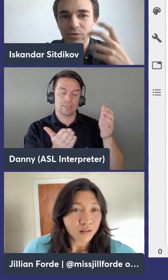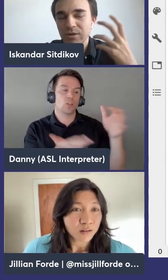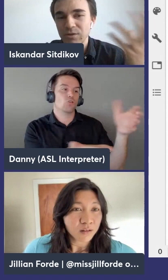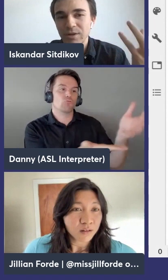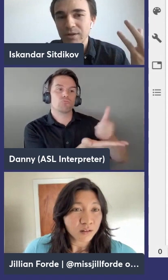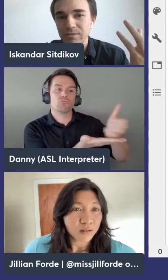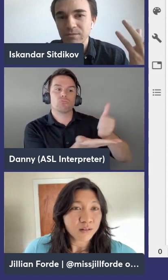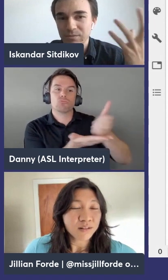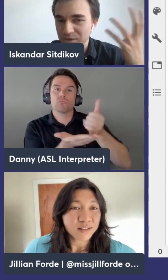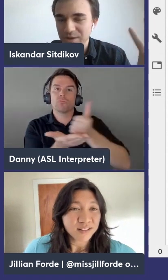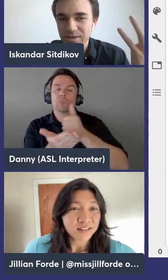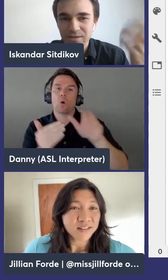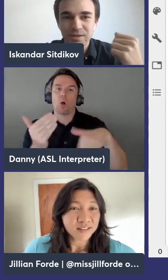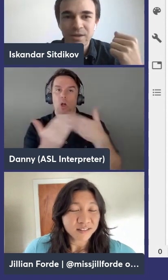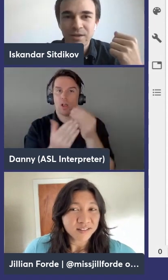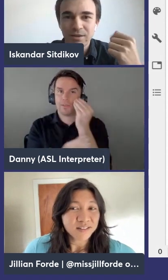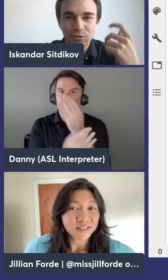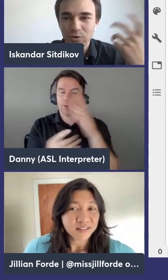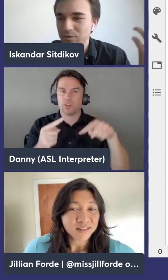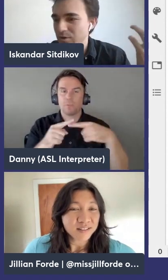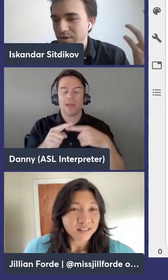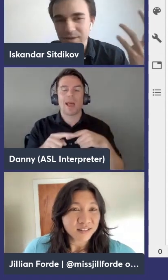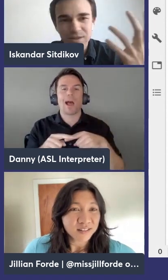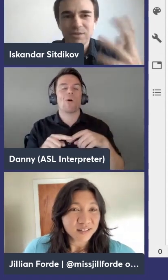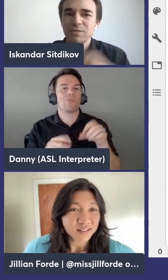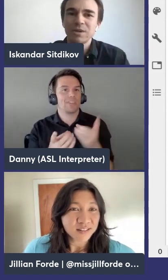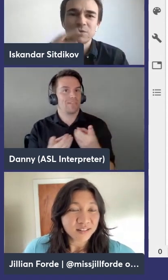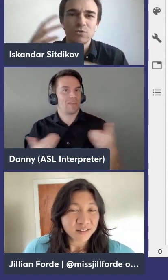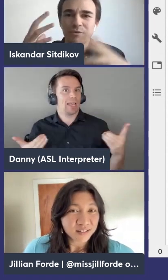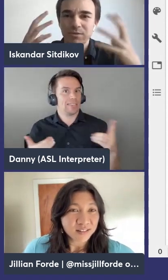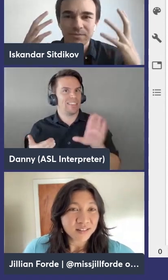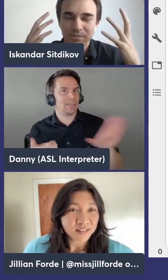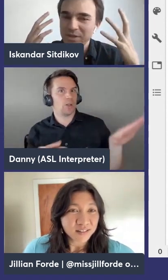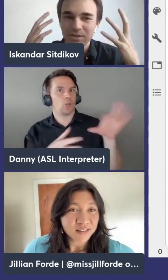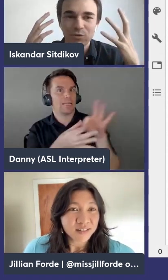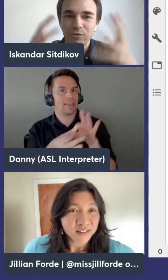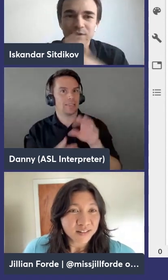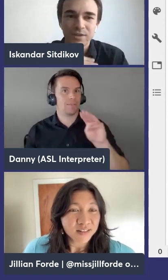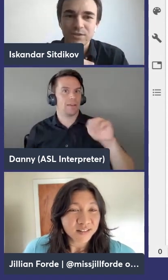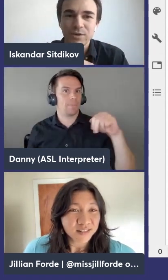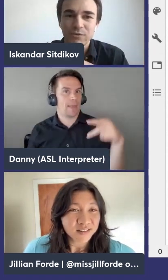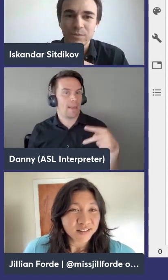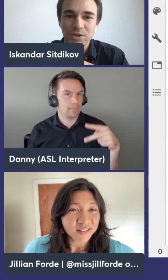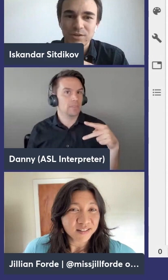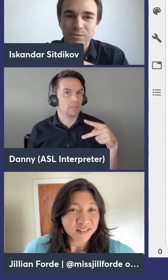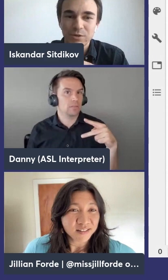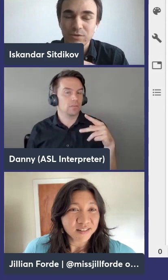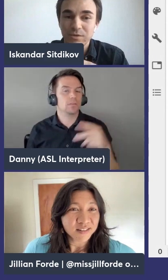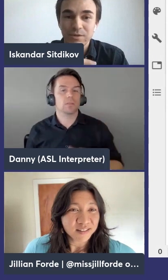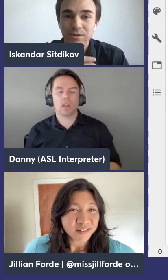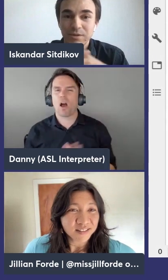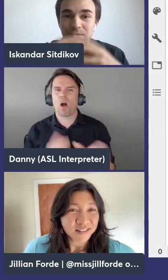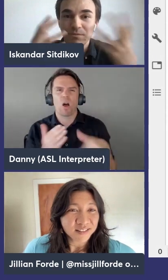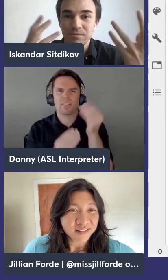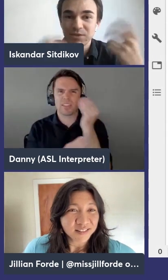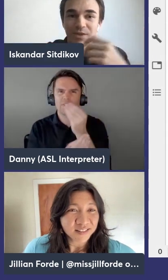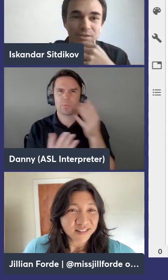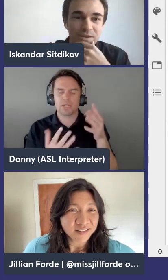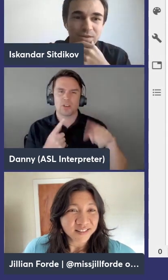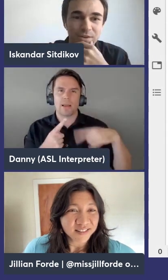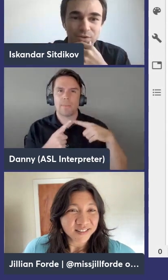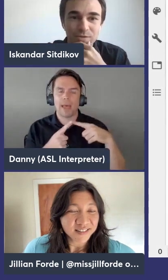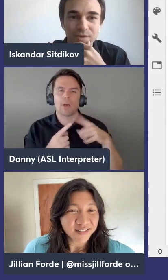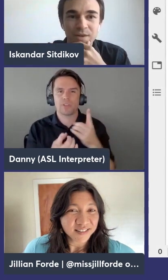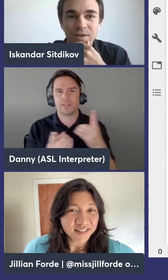information about underlying devices and all of their connectivity maps, basically all of the necessary information about